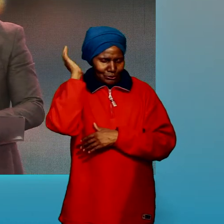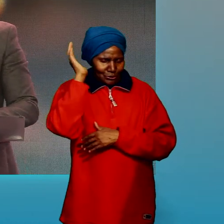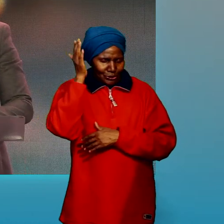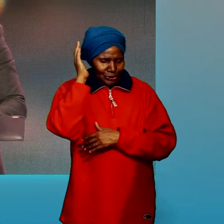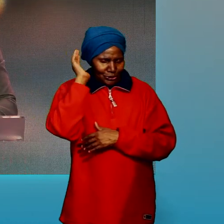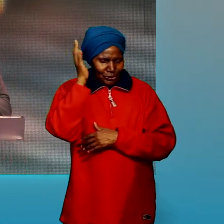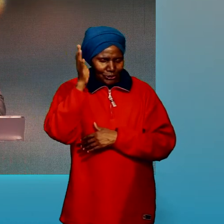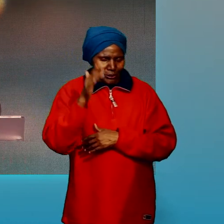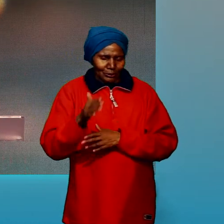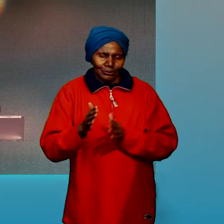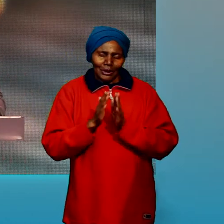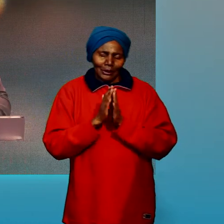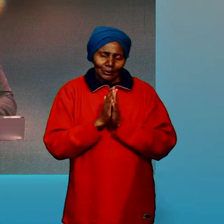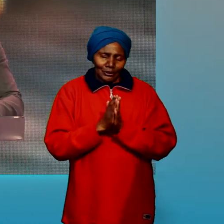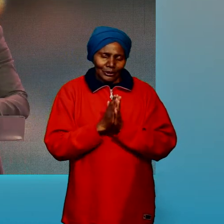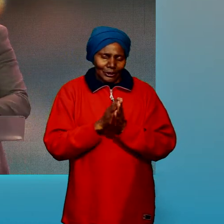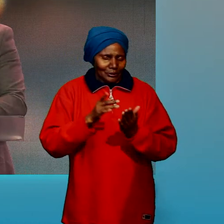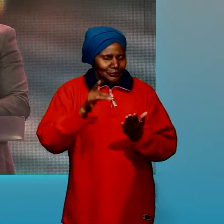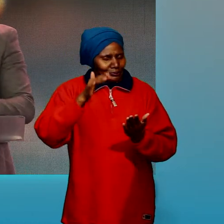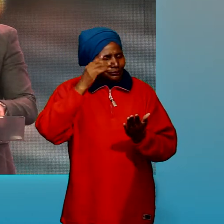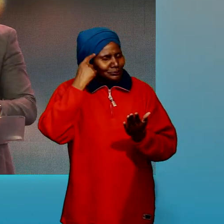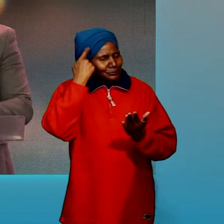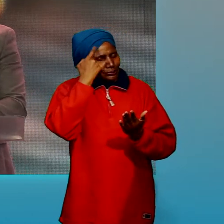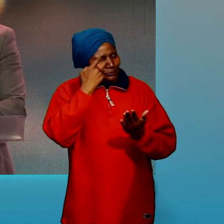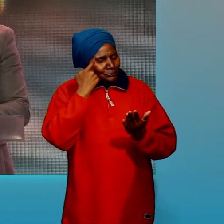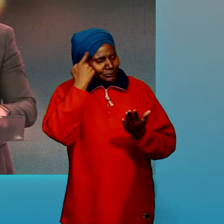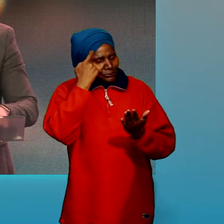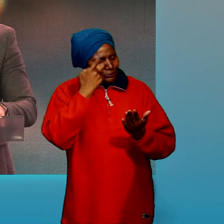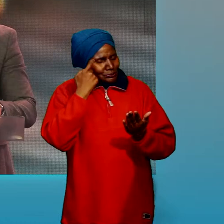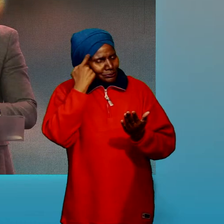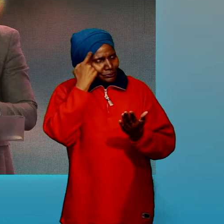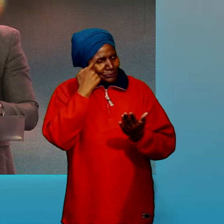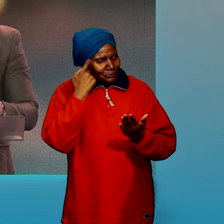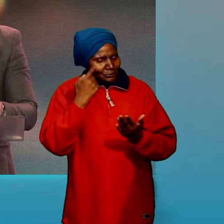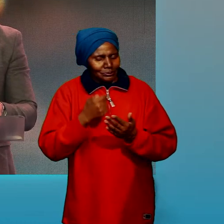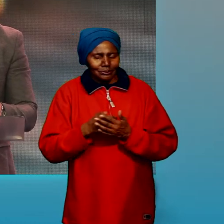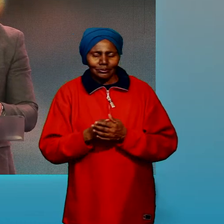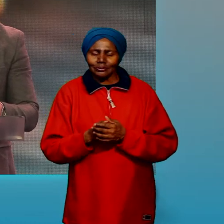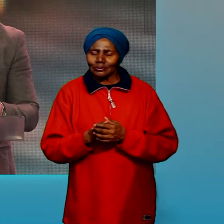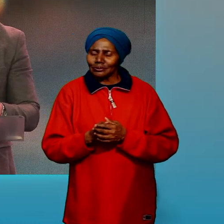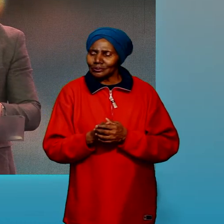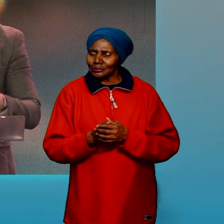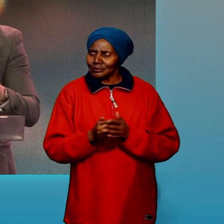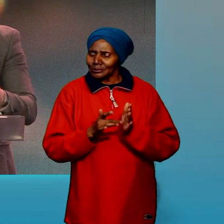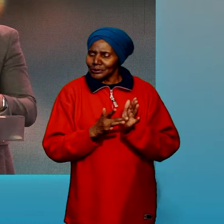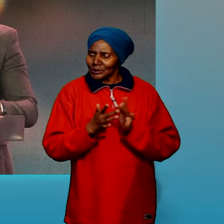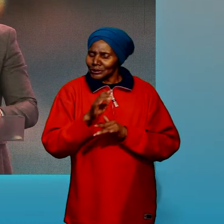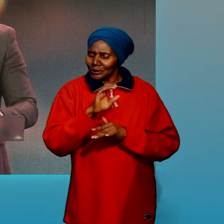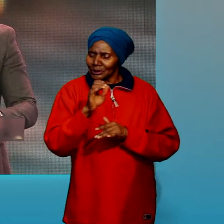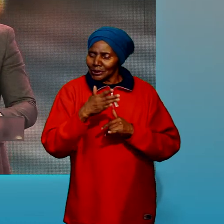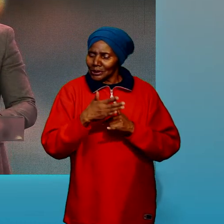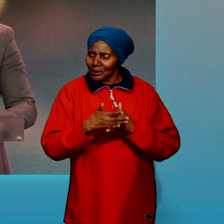last verses 4 and 5, the last 4 verses of John 15,